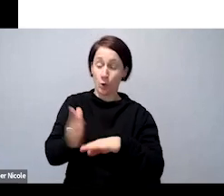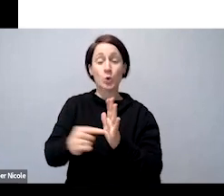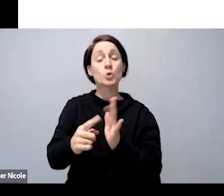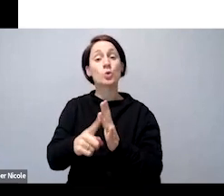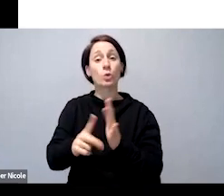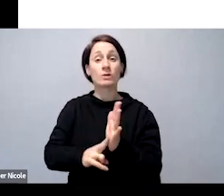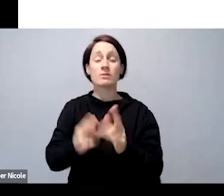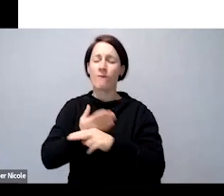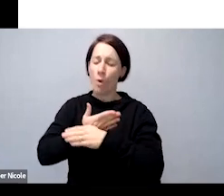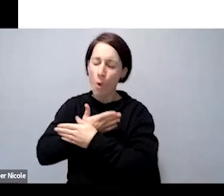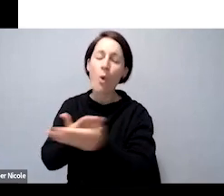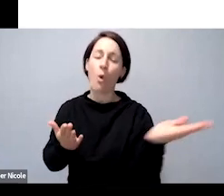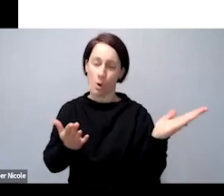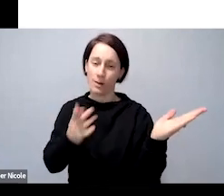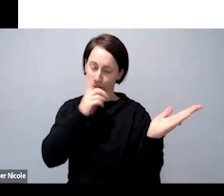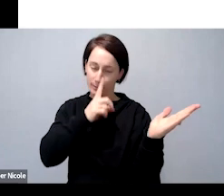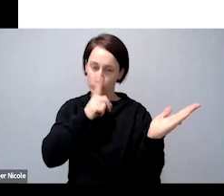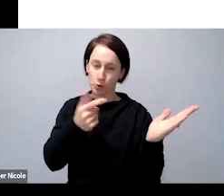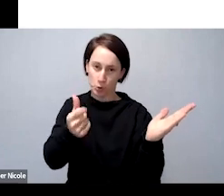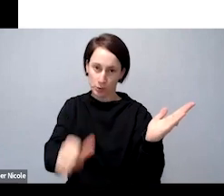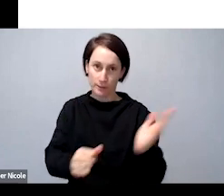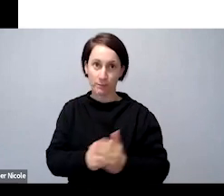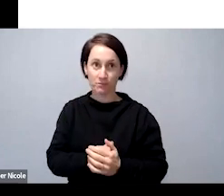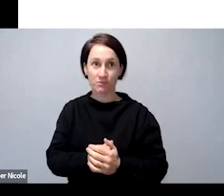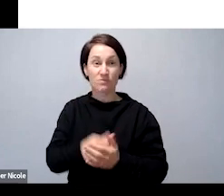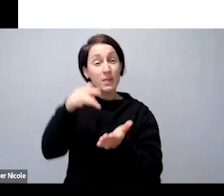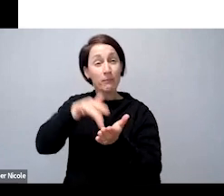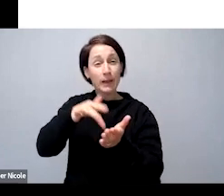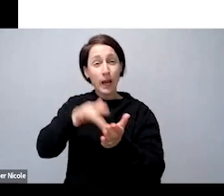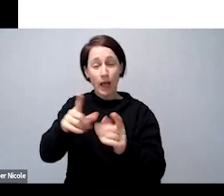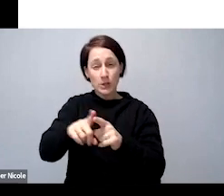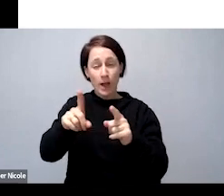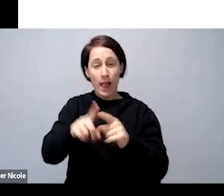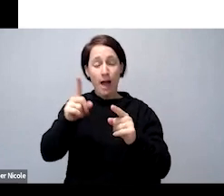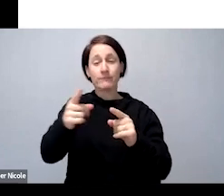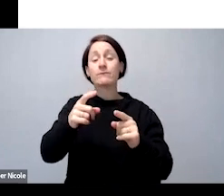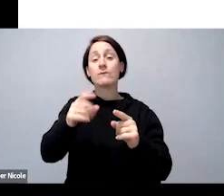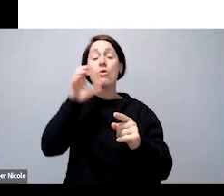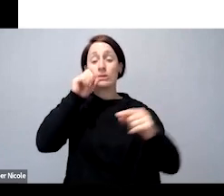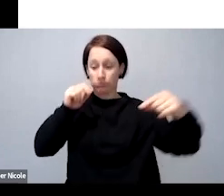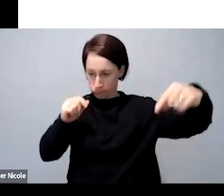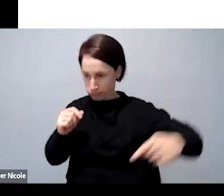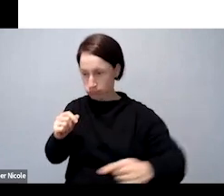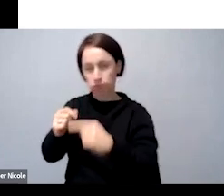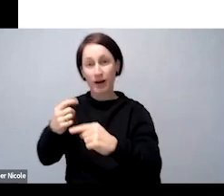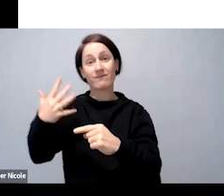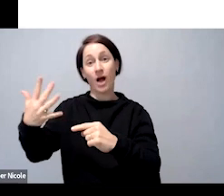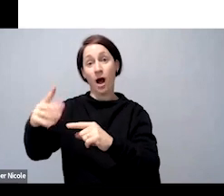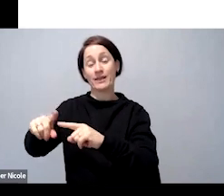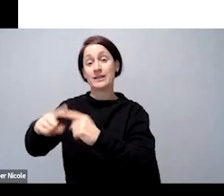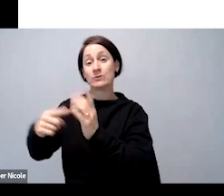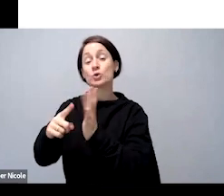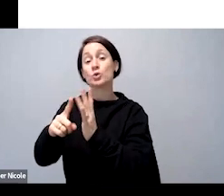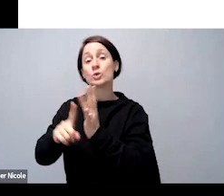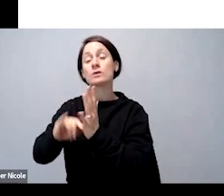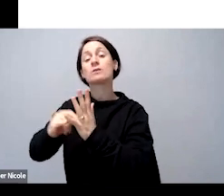everybody can use. There's an arrow in the center of that slide, an orange arrow that points to 5 tools for action that we'll focus on in